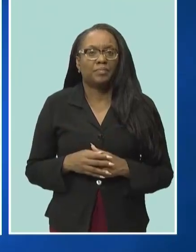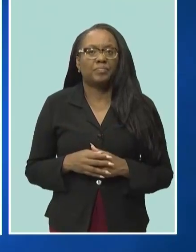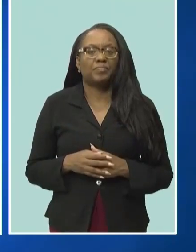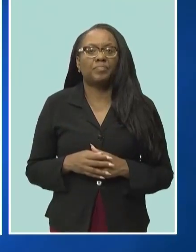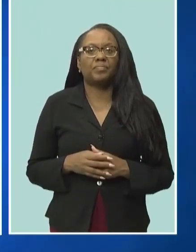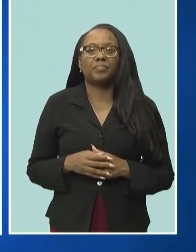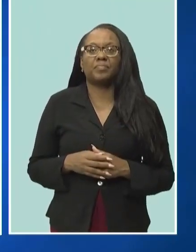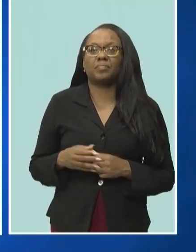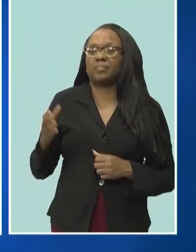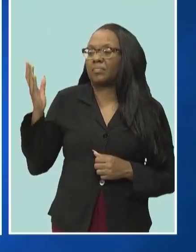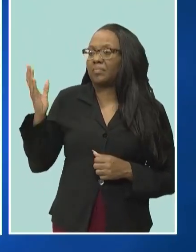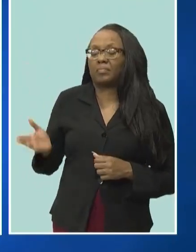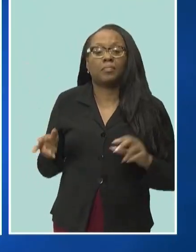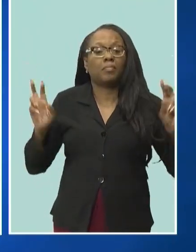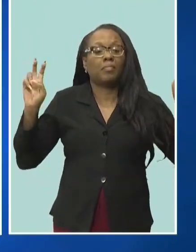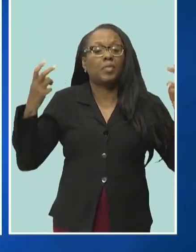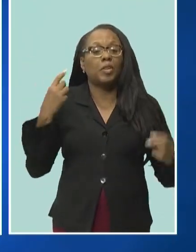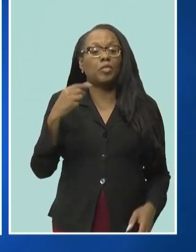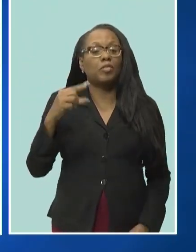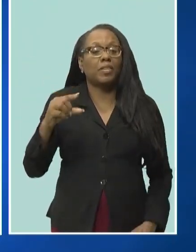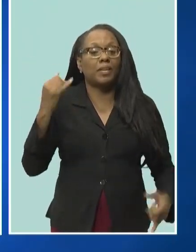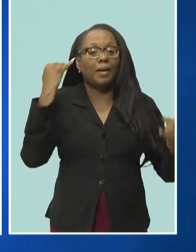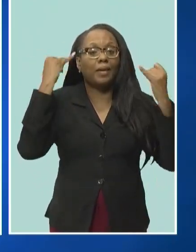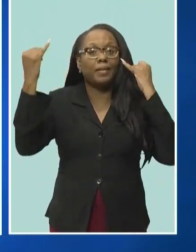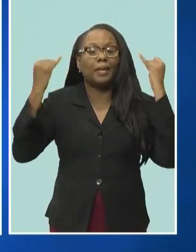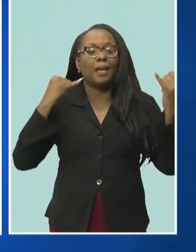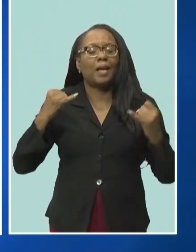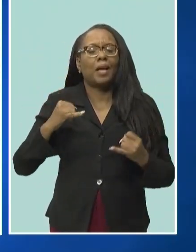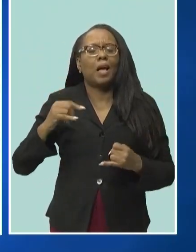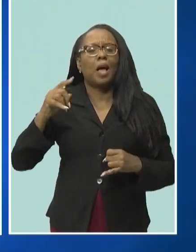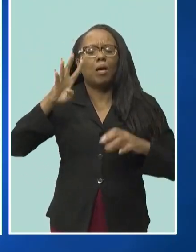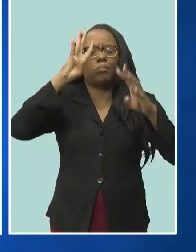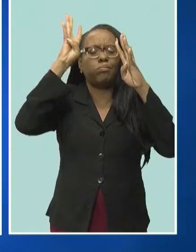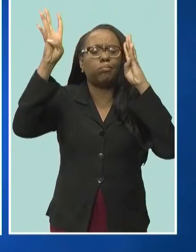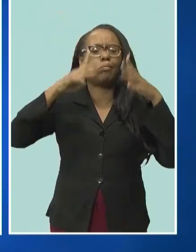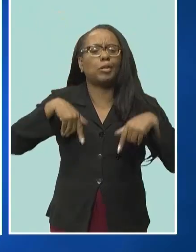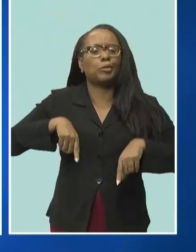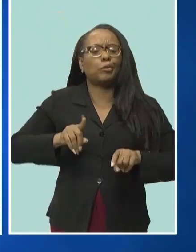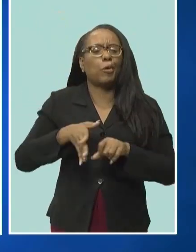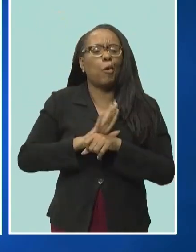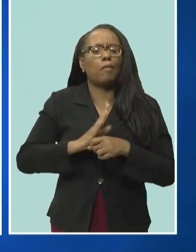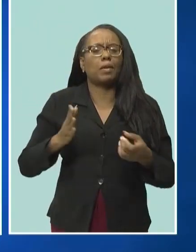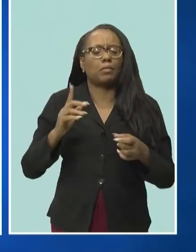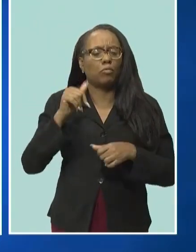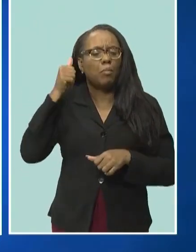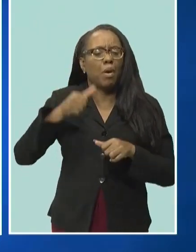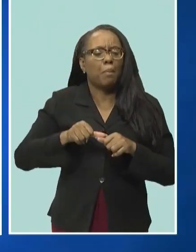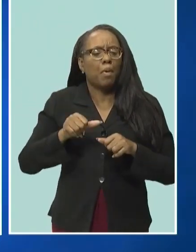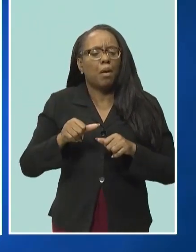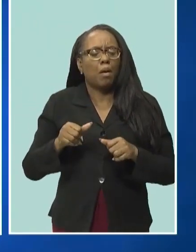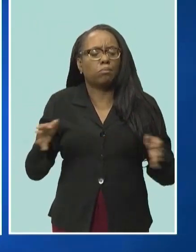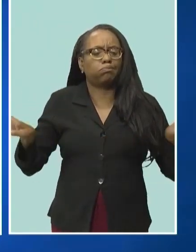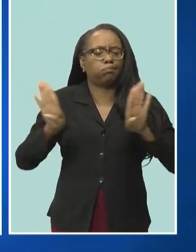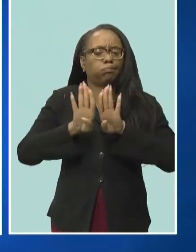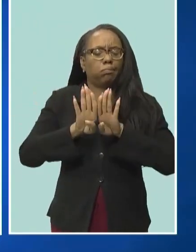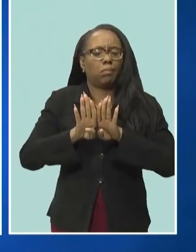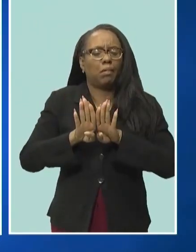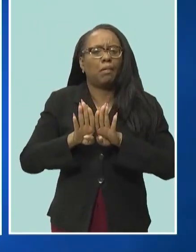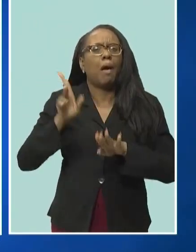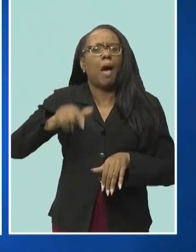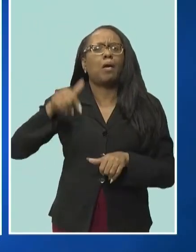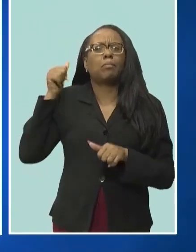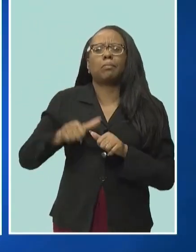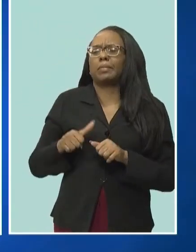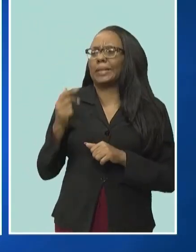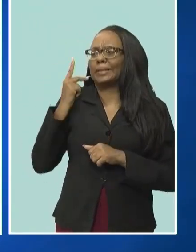Green Ideas is an idea that was born during the entire COVID lockdown experience. And one of the things that we had to do is we had to